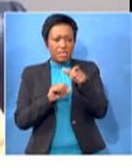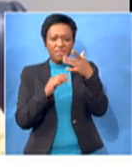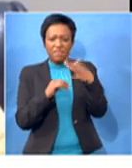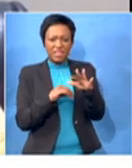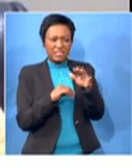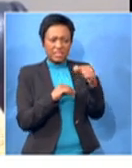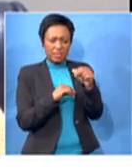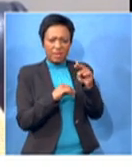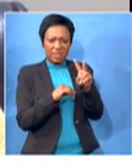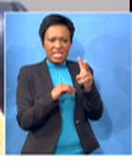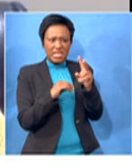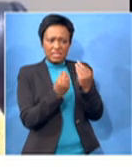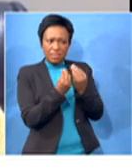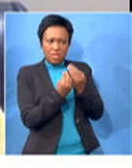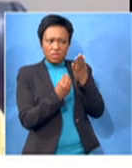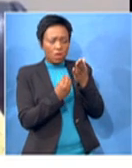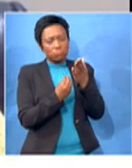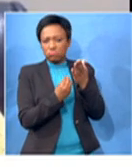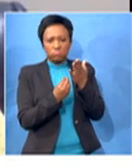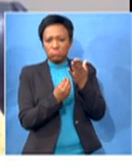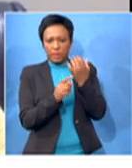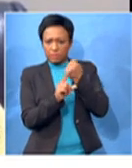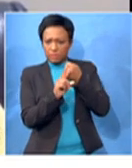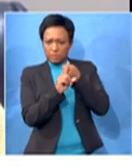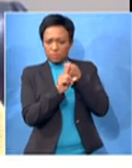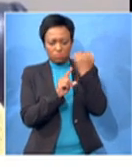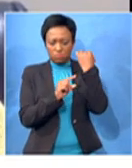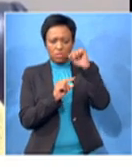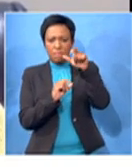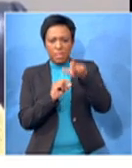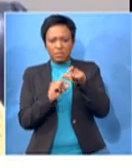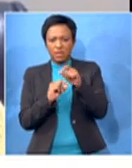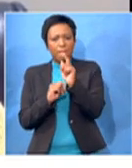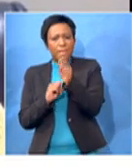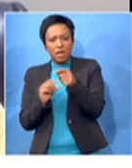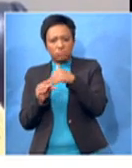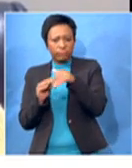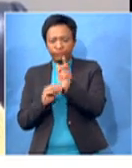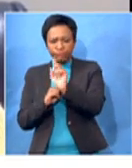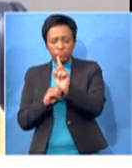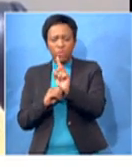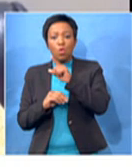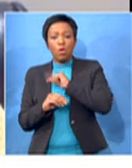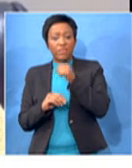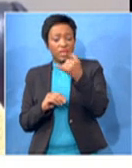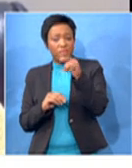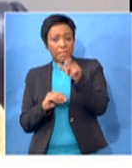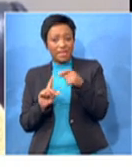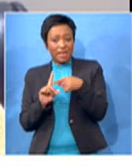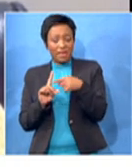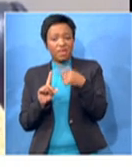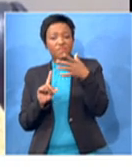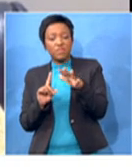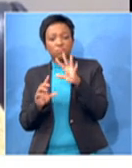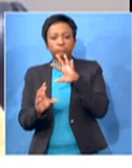right? And that there is a fixed period around parole that if you have been a perpetrator of a